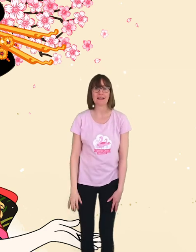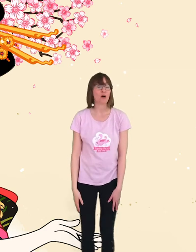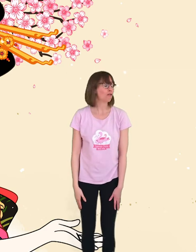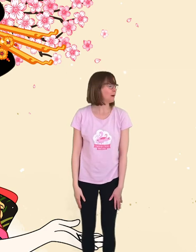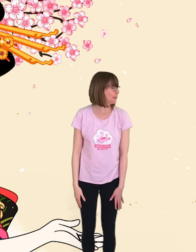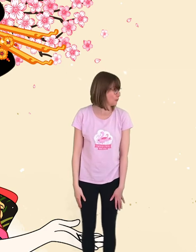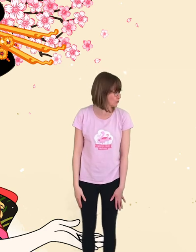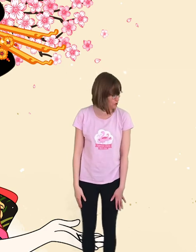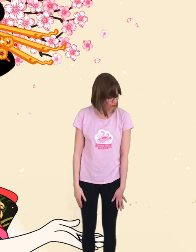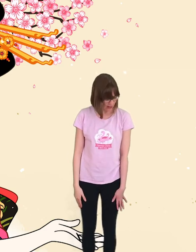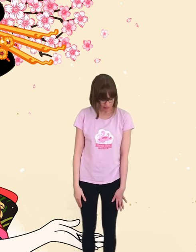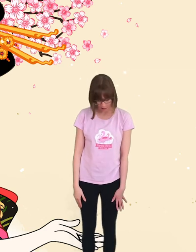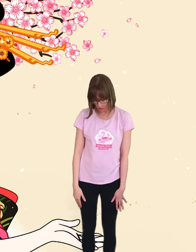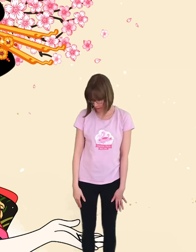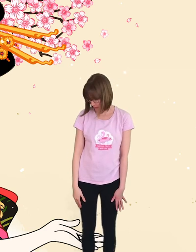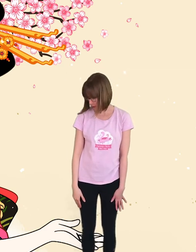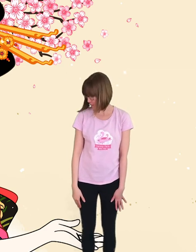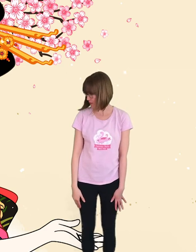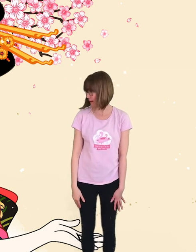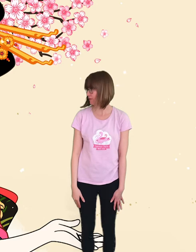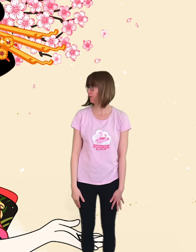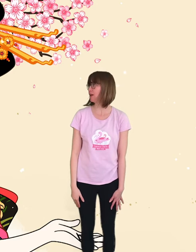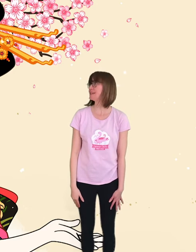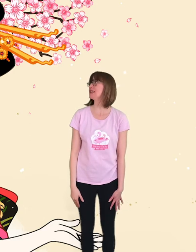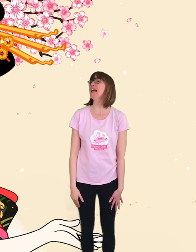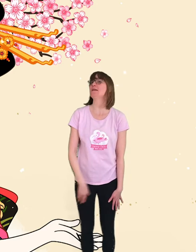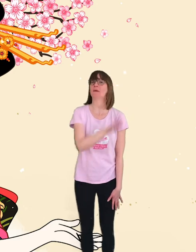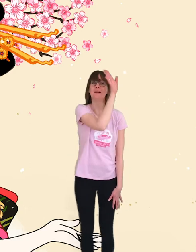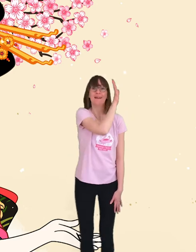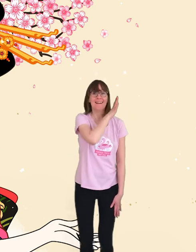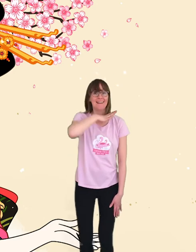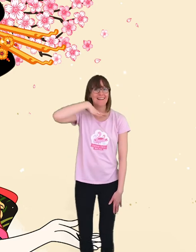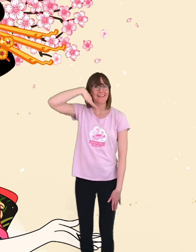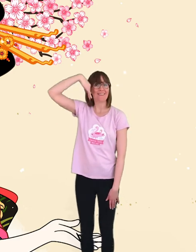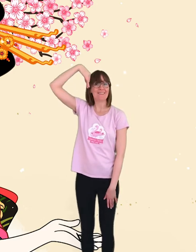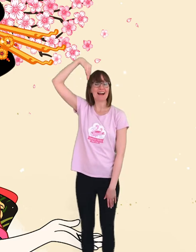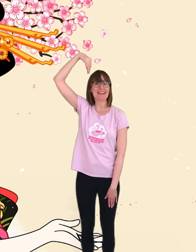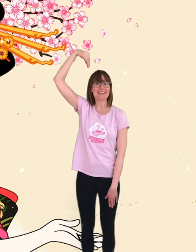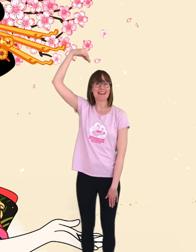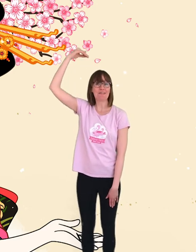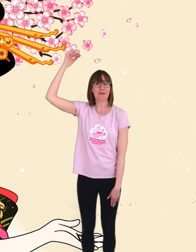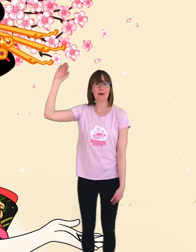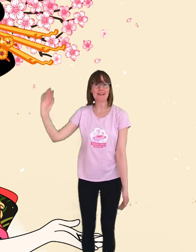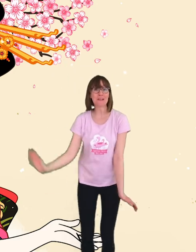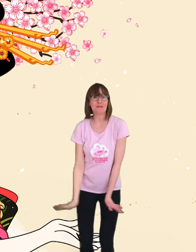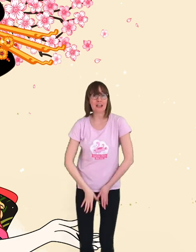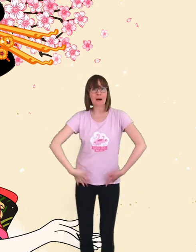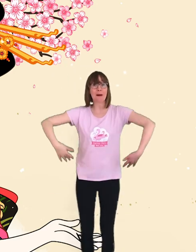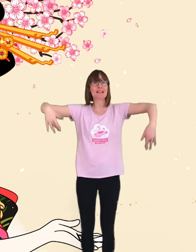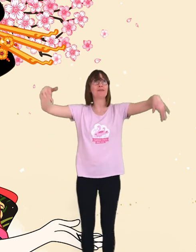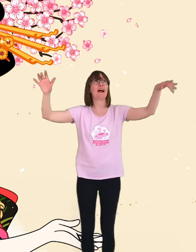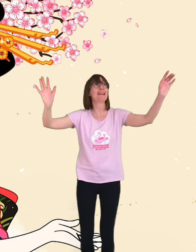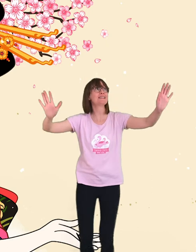hand. Or it might be your chin that moves around and follows that shape. Well done, everyone. So we've